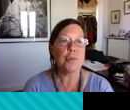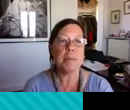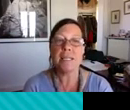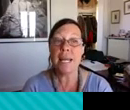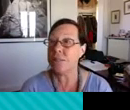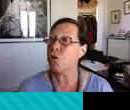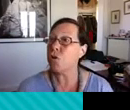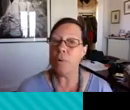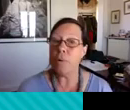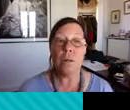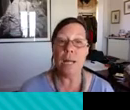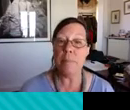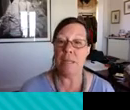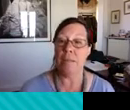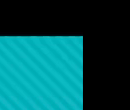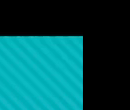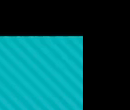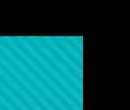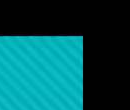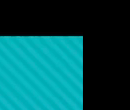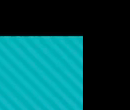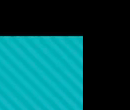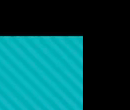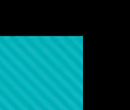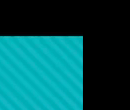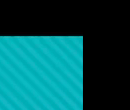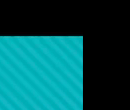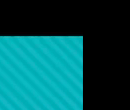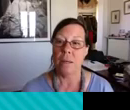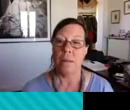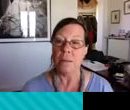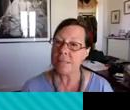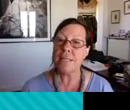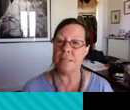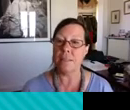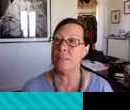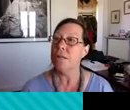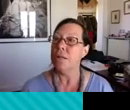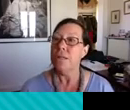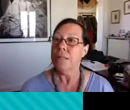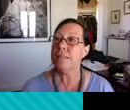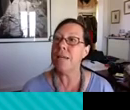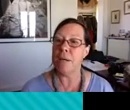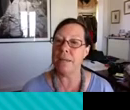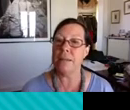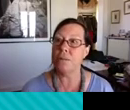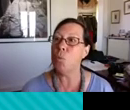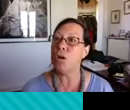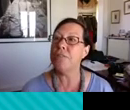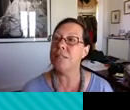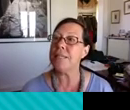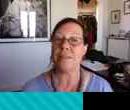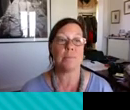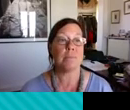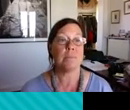won't spread in the country because it has a tropical climate. So he was advising the citizens to sunbathe to ward